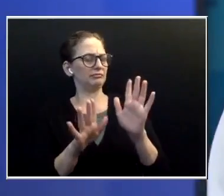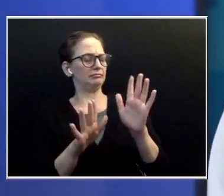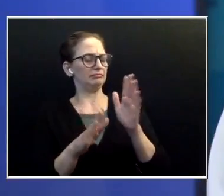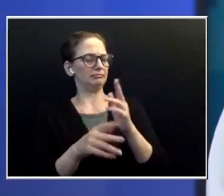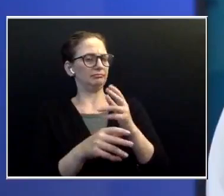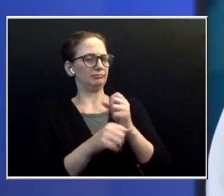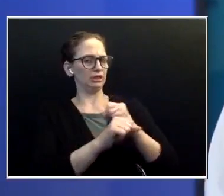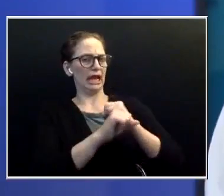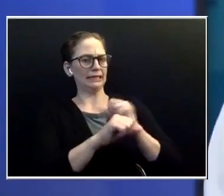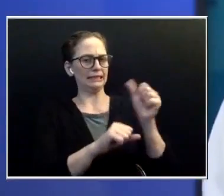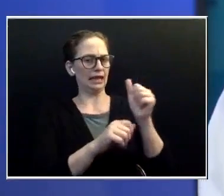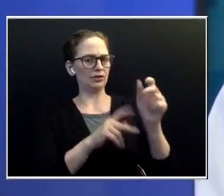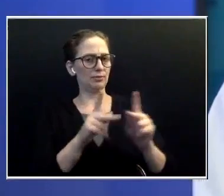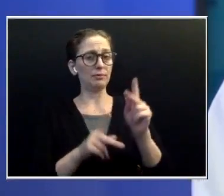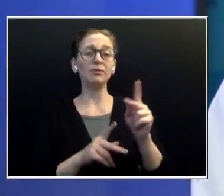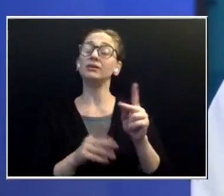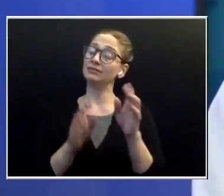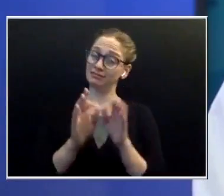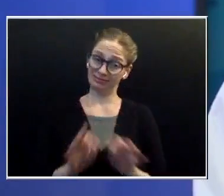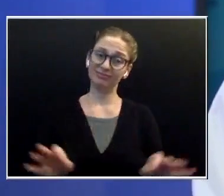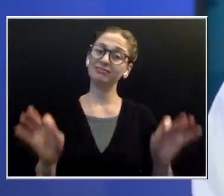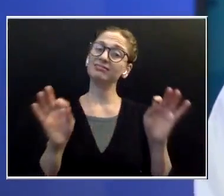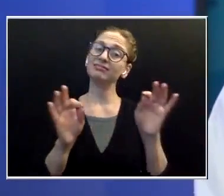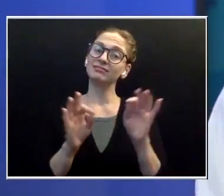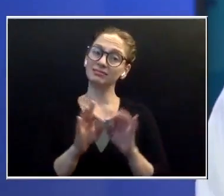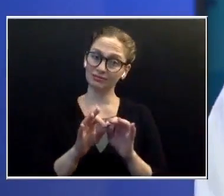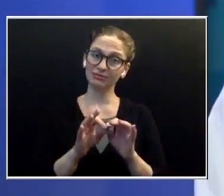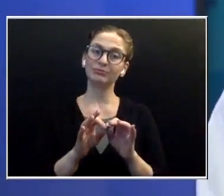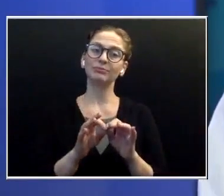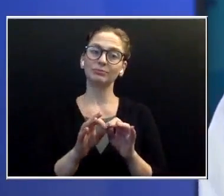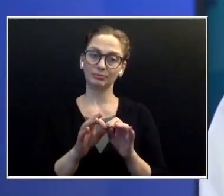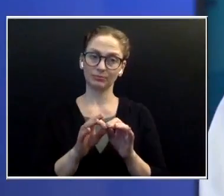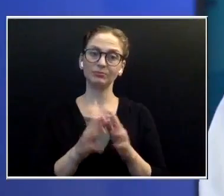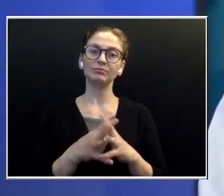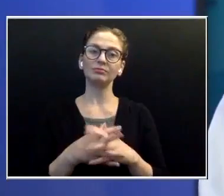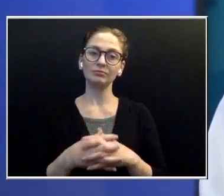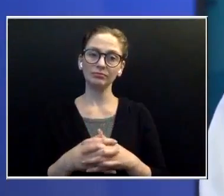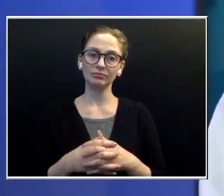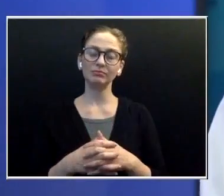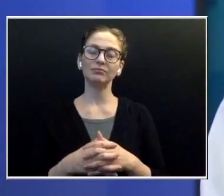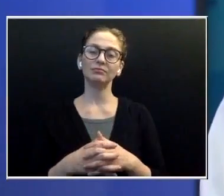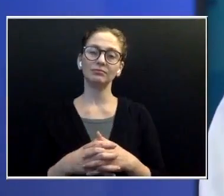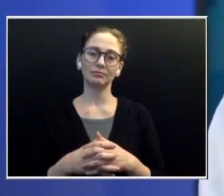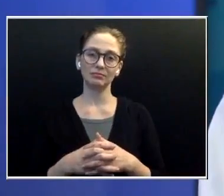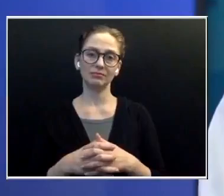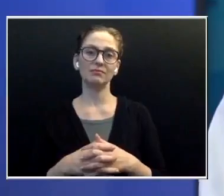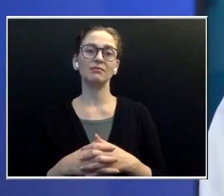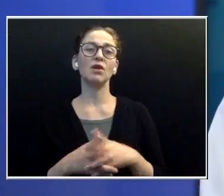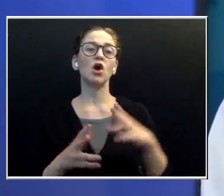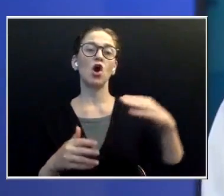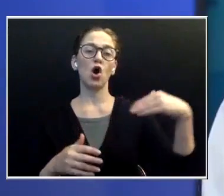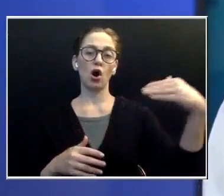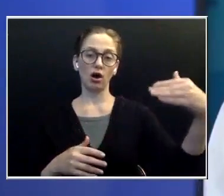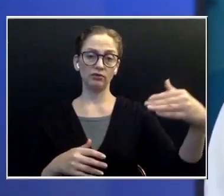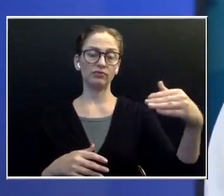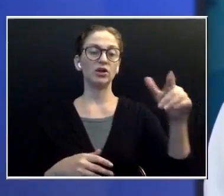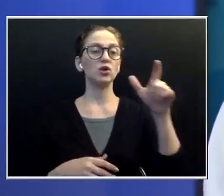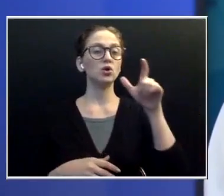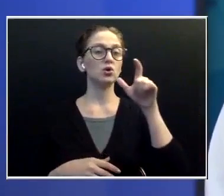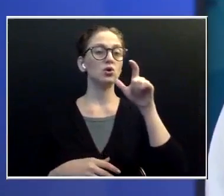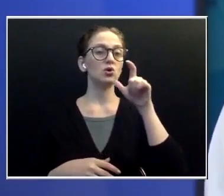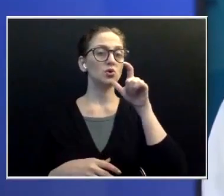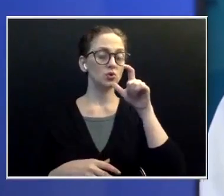not uncommon to see actually that the family members, actually, the household holders of patients with C. diff, actually, they can be carriers of C.